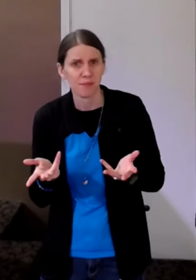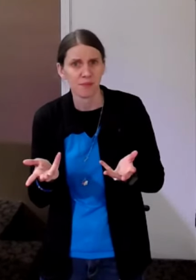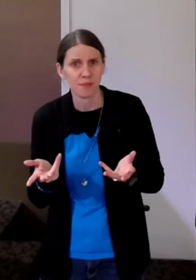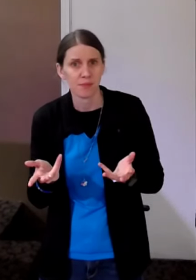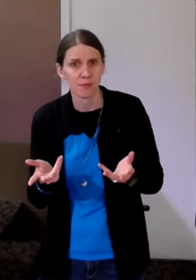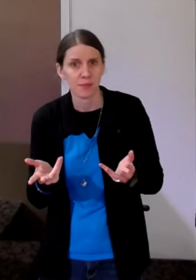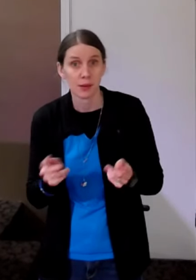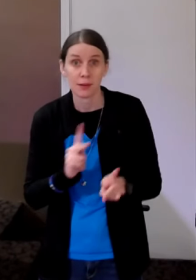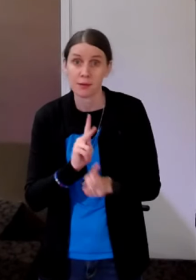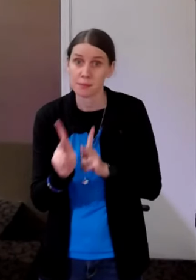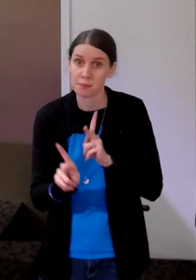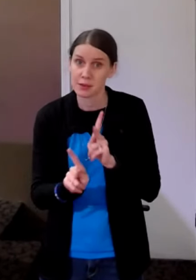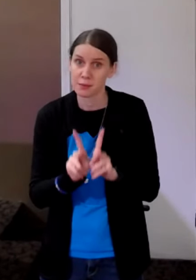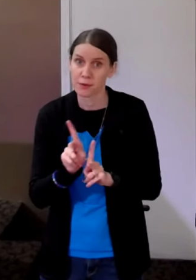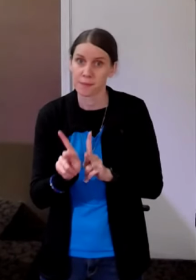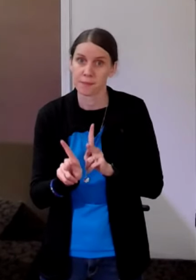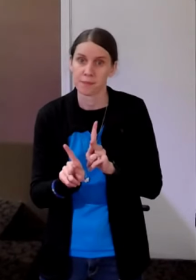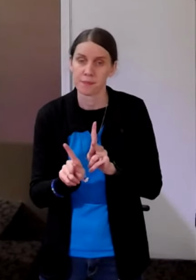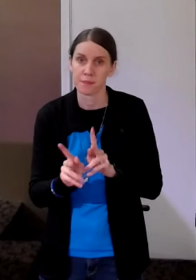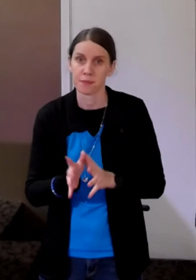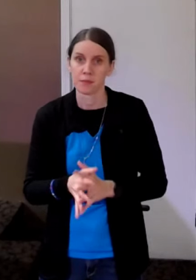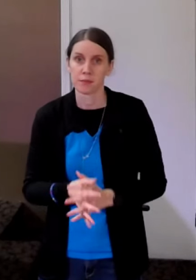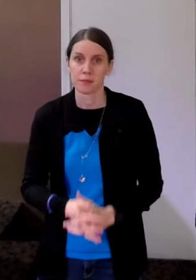was people.